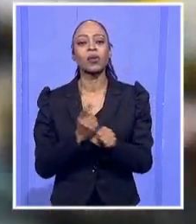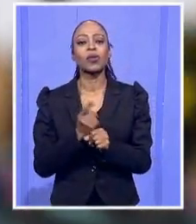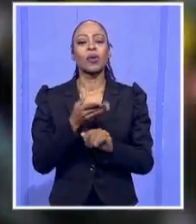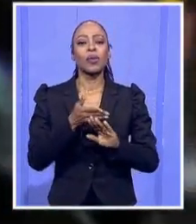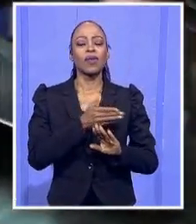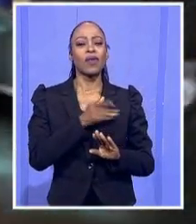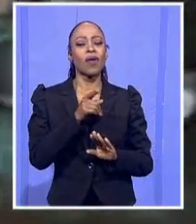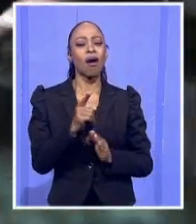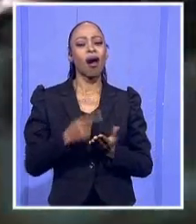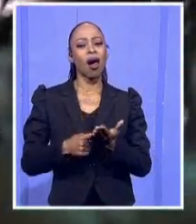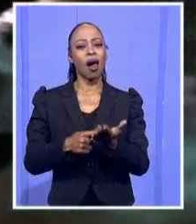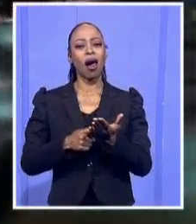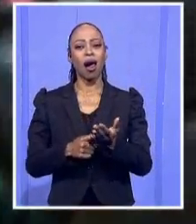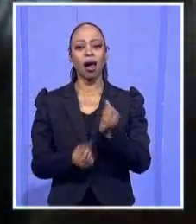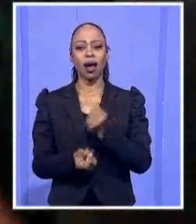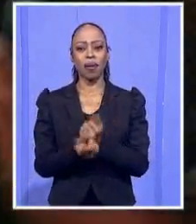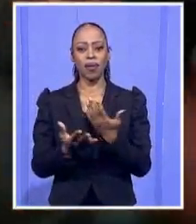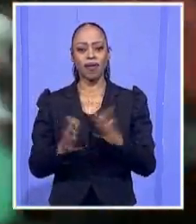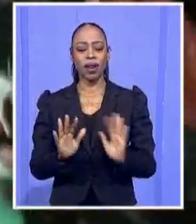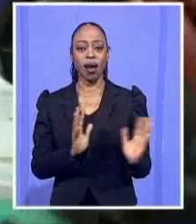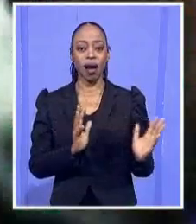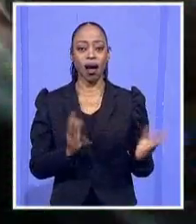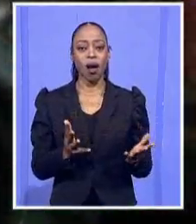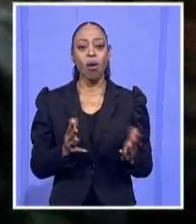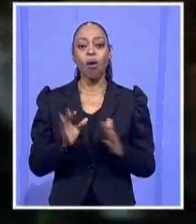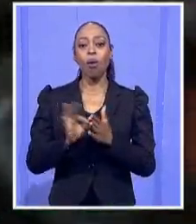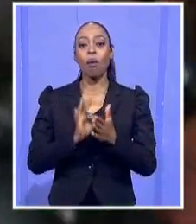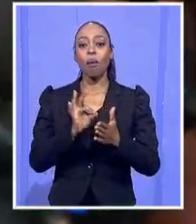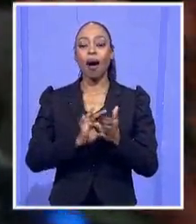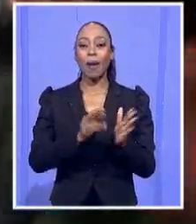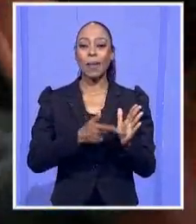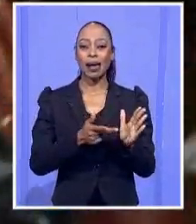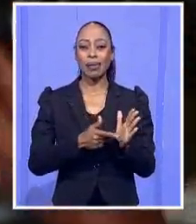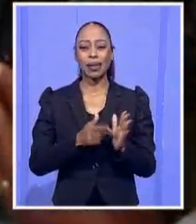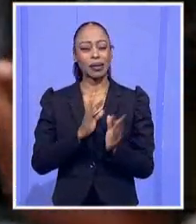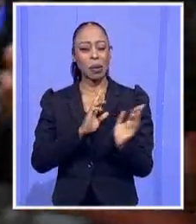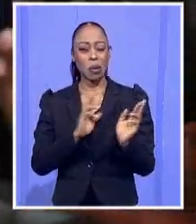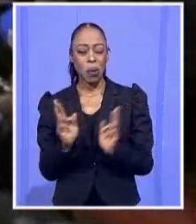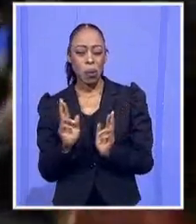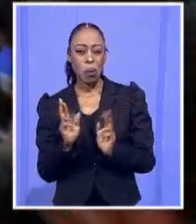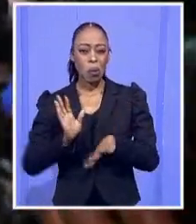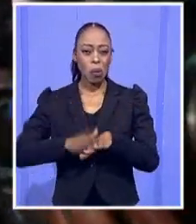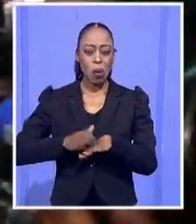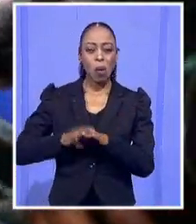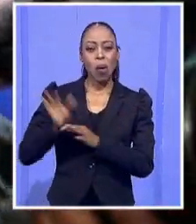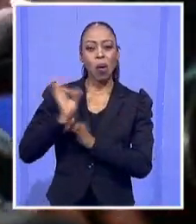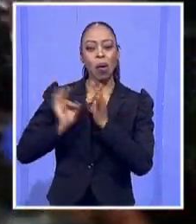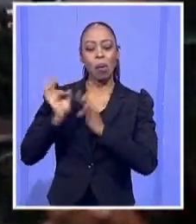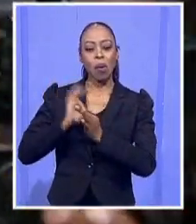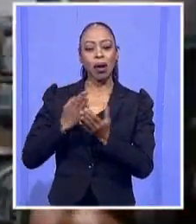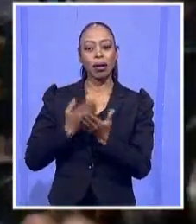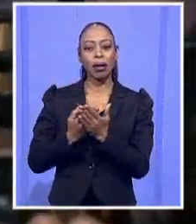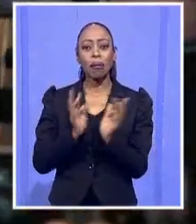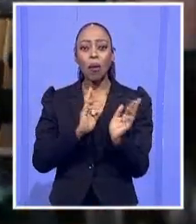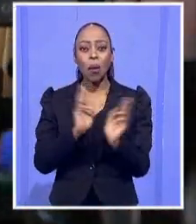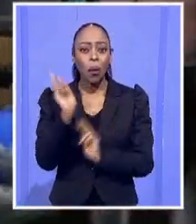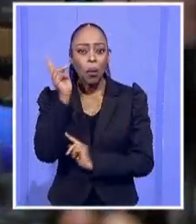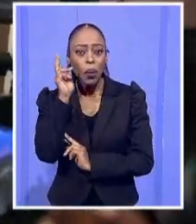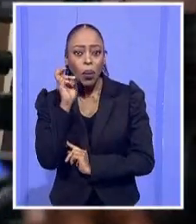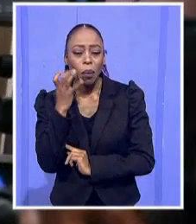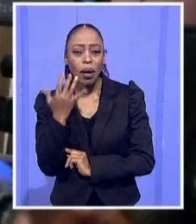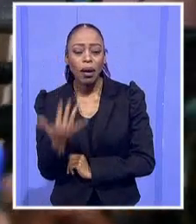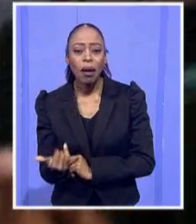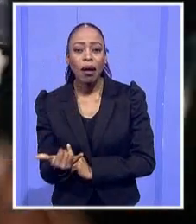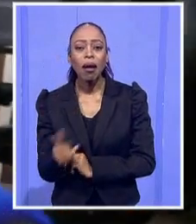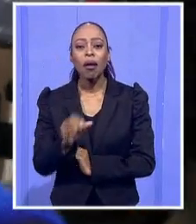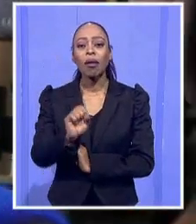some conversations around ballot papers, and I'm hoping we can bring in Sarah for this. Sarah, I hope you can hear me now. I don't